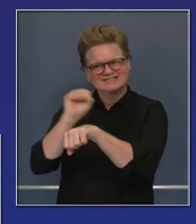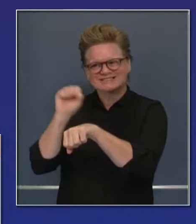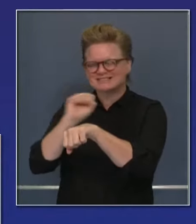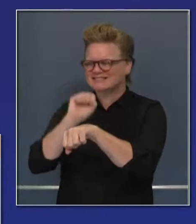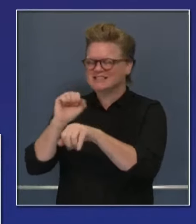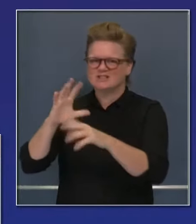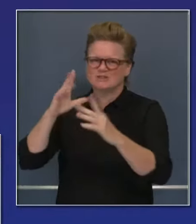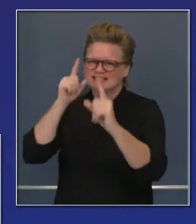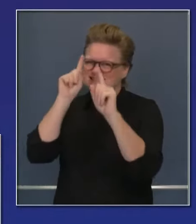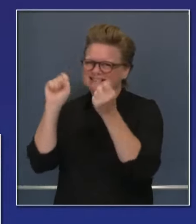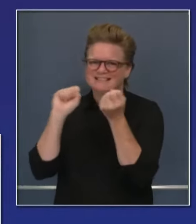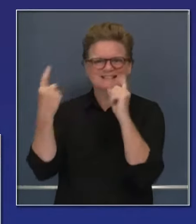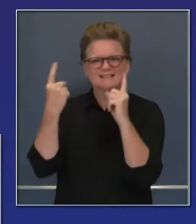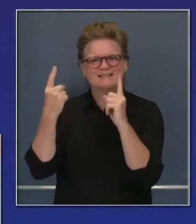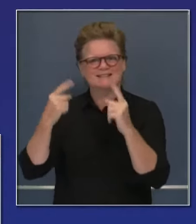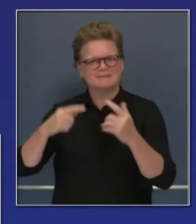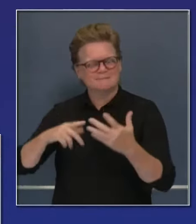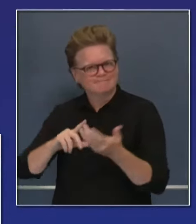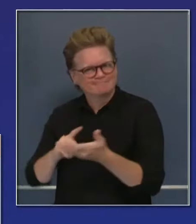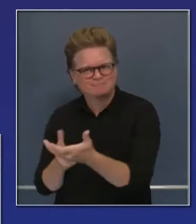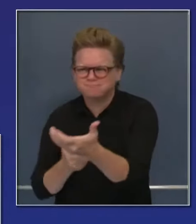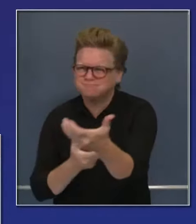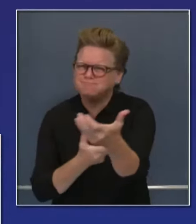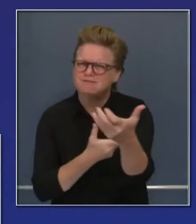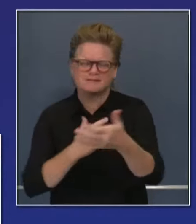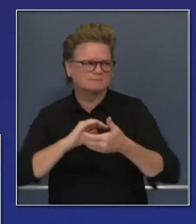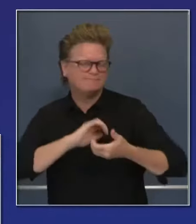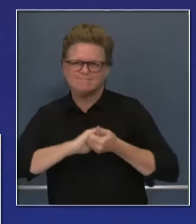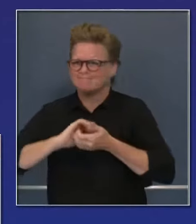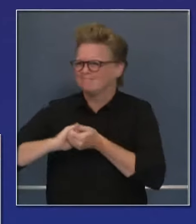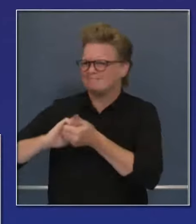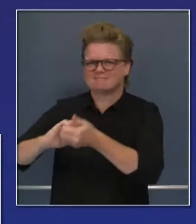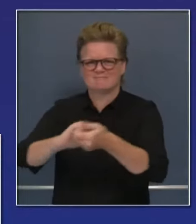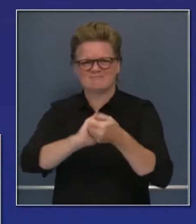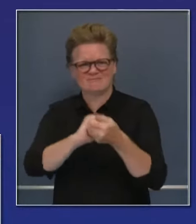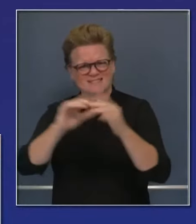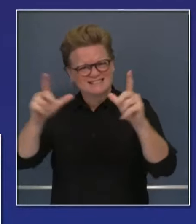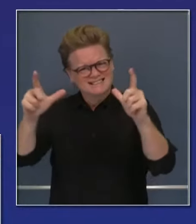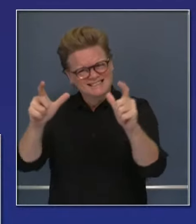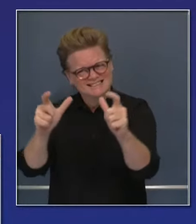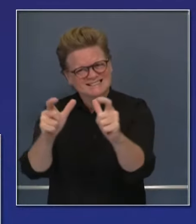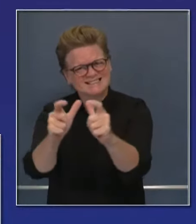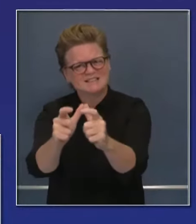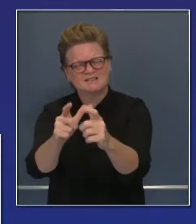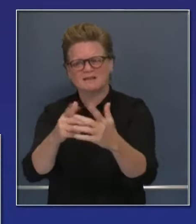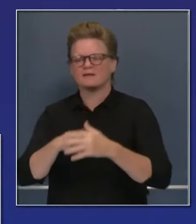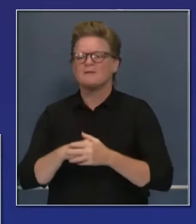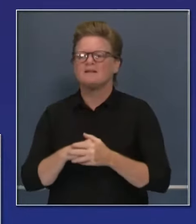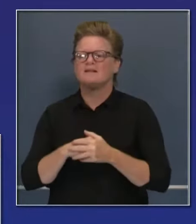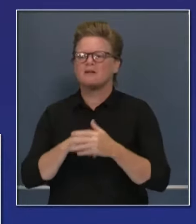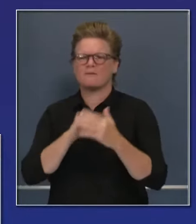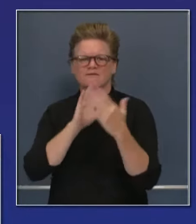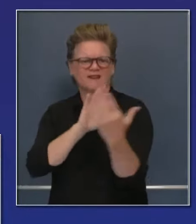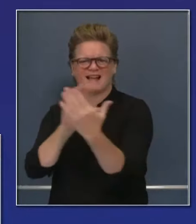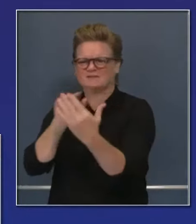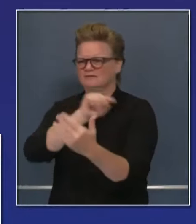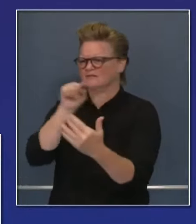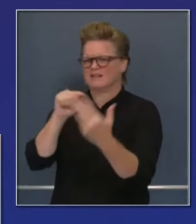partners across the spectrum, be it those that are on the front lines from the California Conservation Corps to those that have come